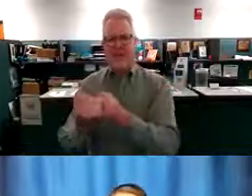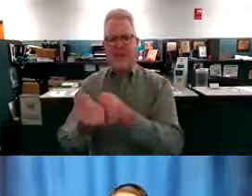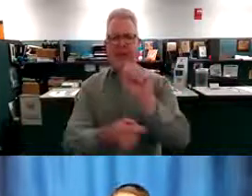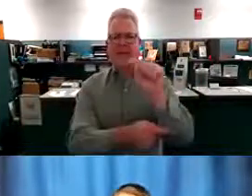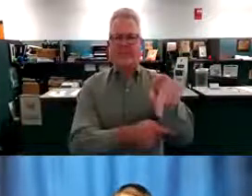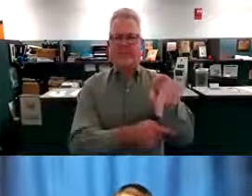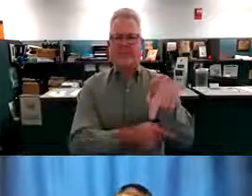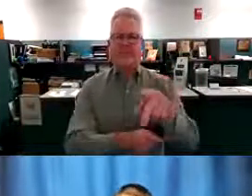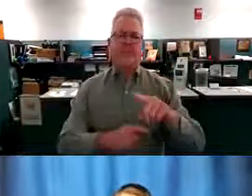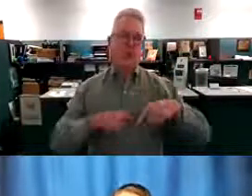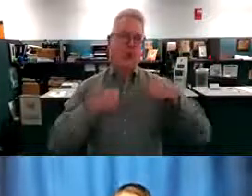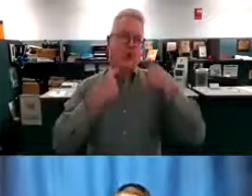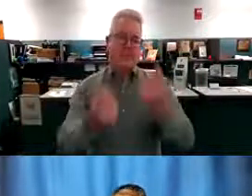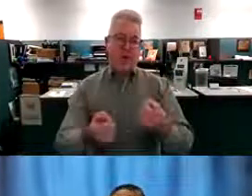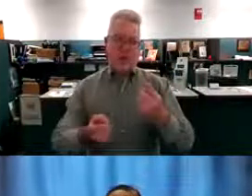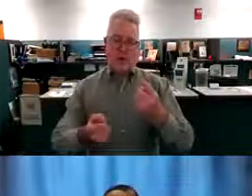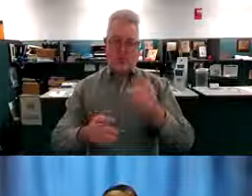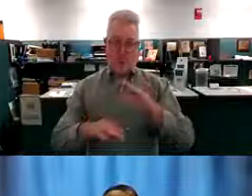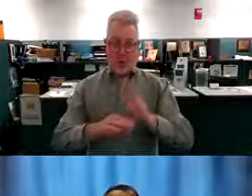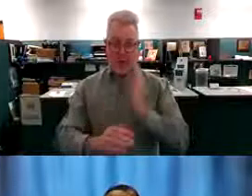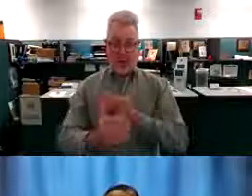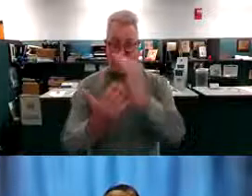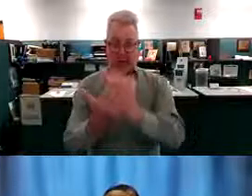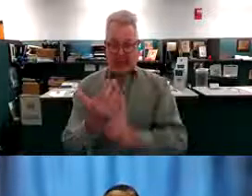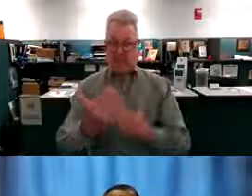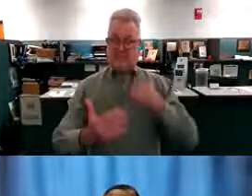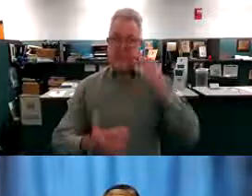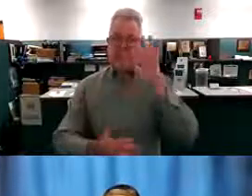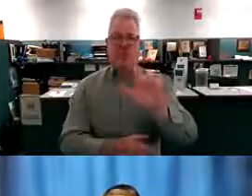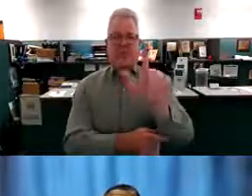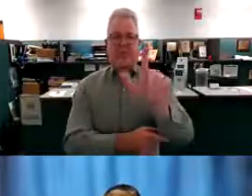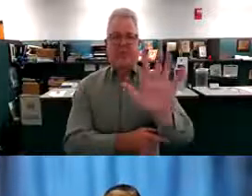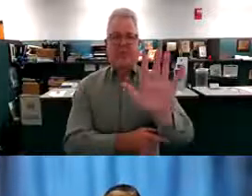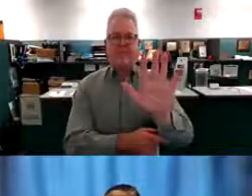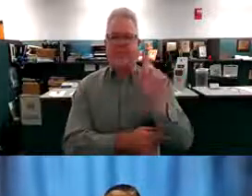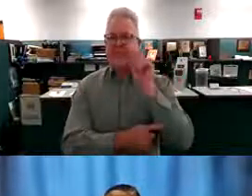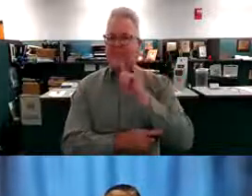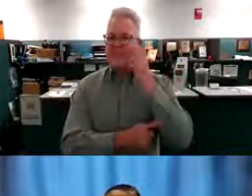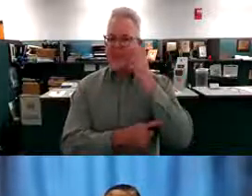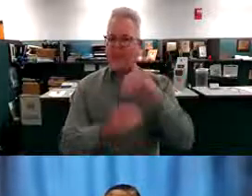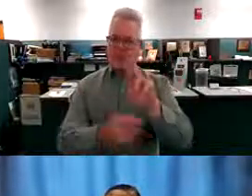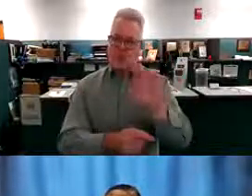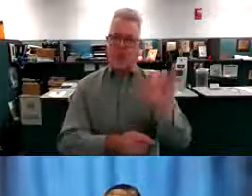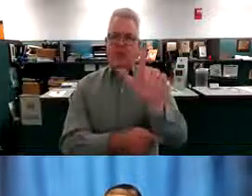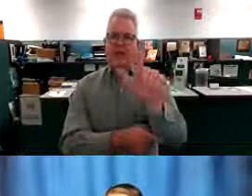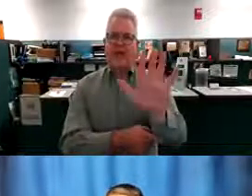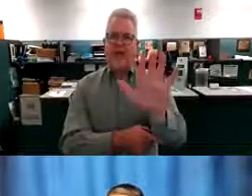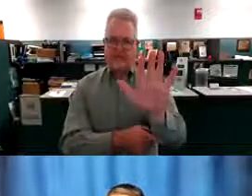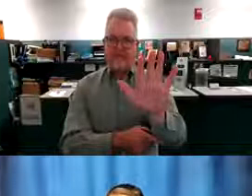but we need to find the funding to support the SSP process. So looking at our list of things, I would say there's